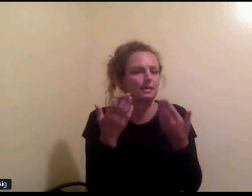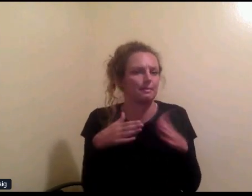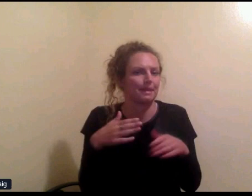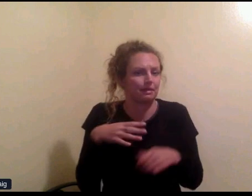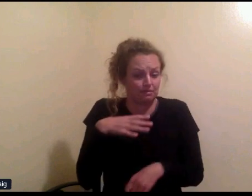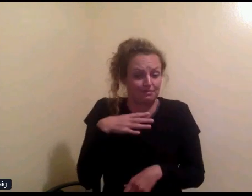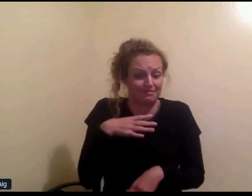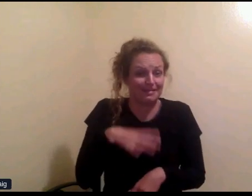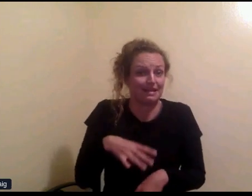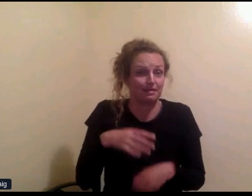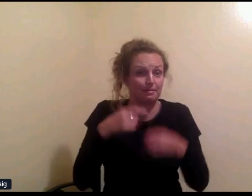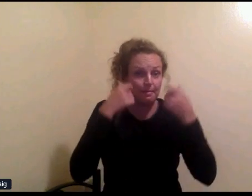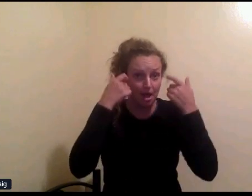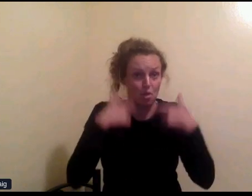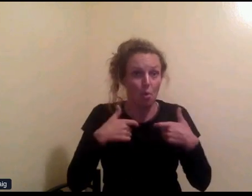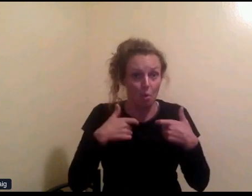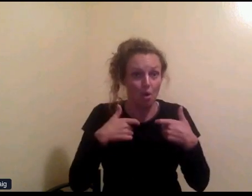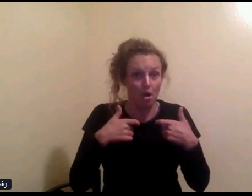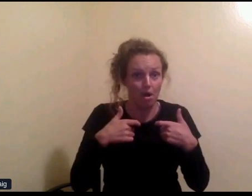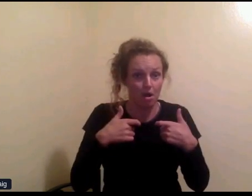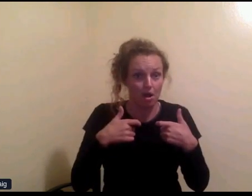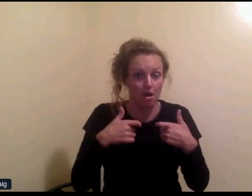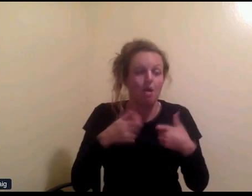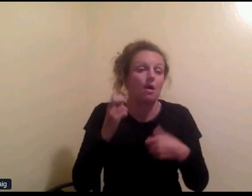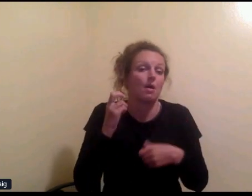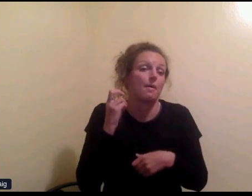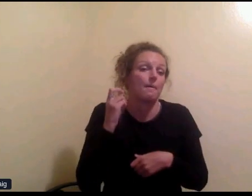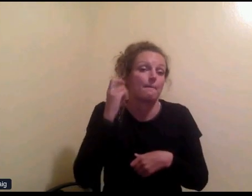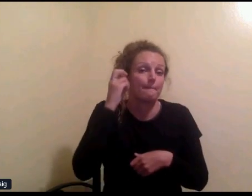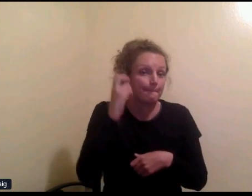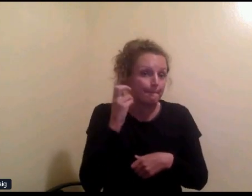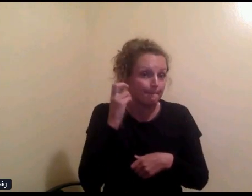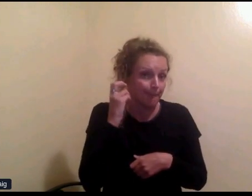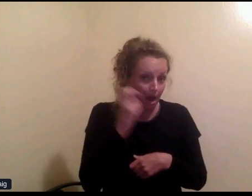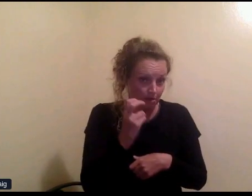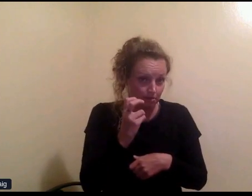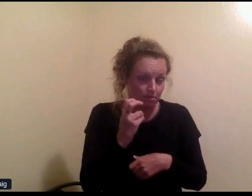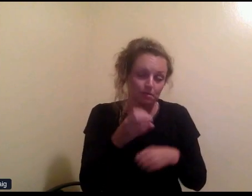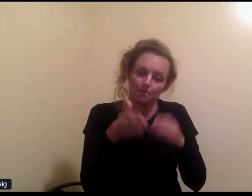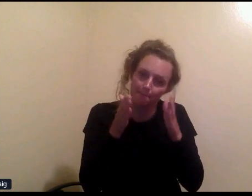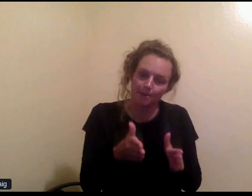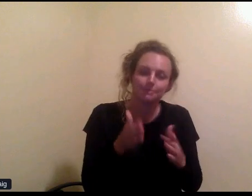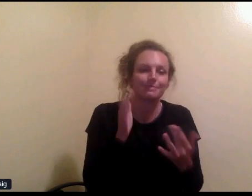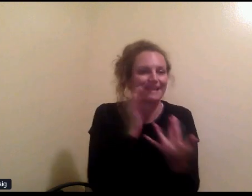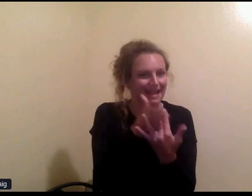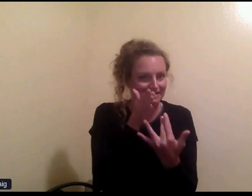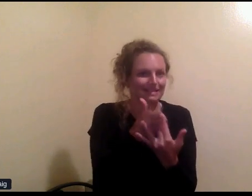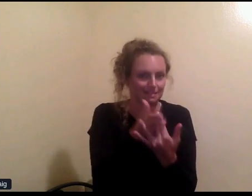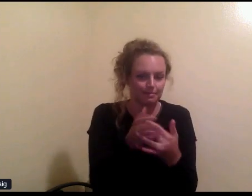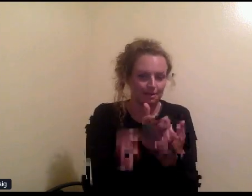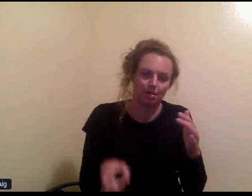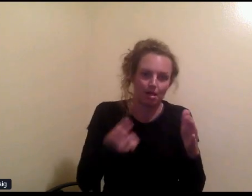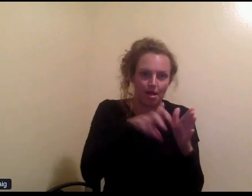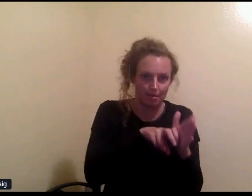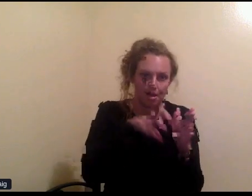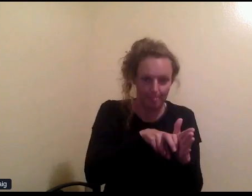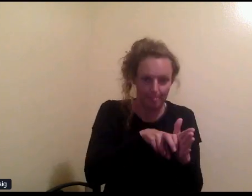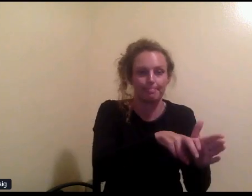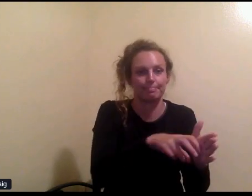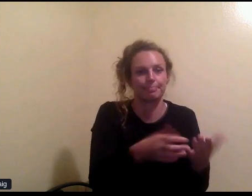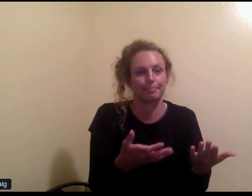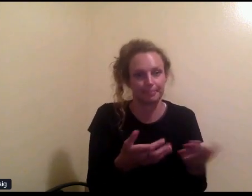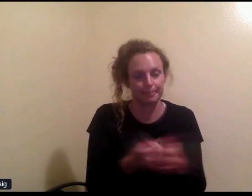market and meet their needs, they will continue to be loyal to you. That's one of the data points that we do find is that we